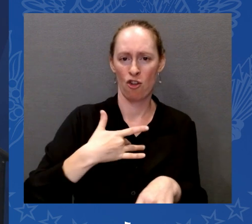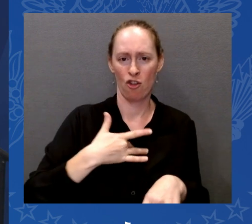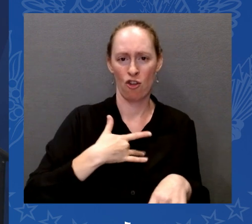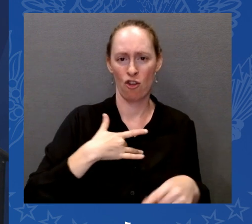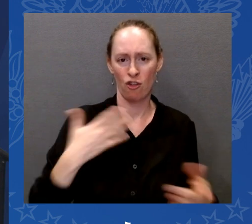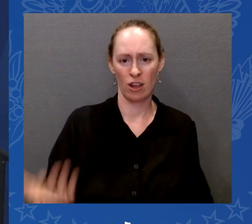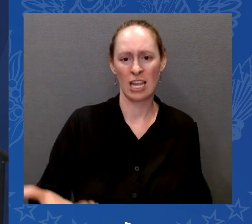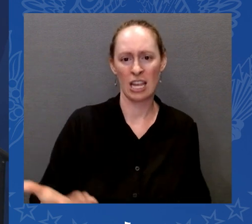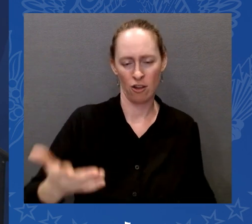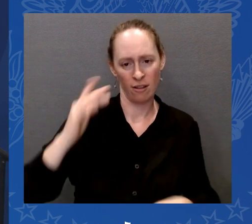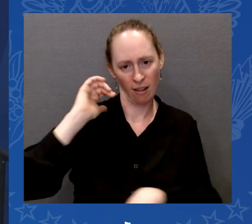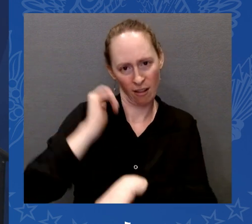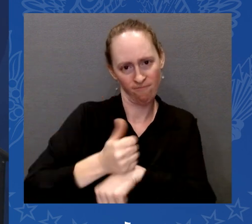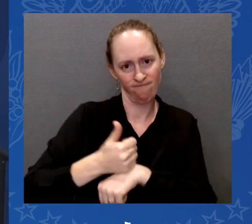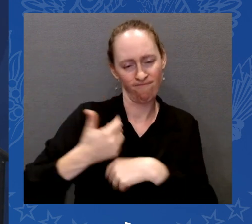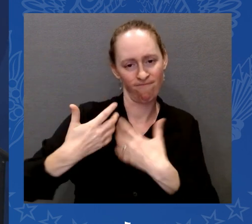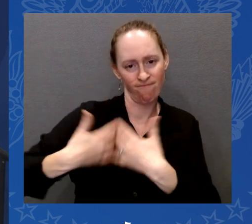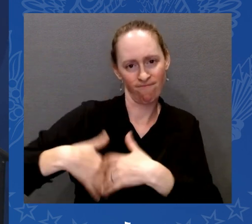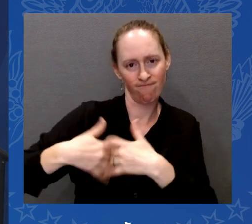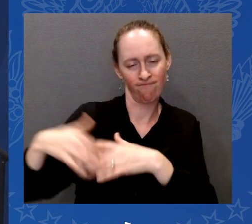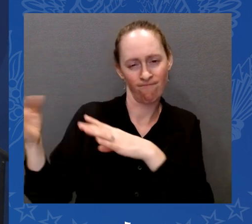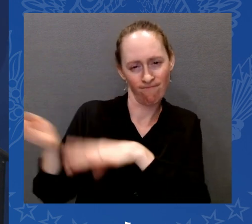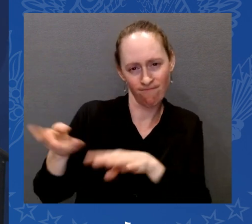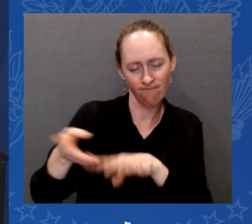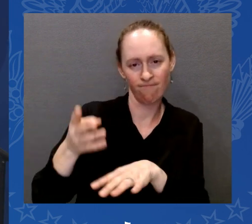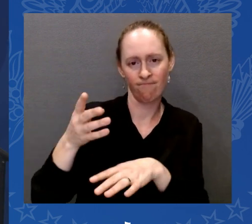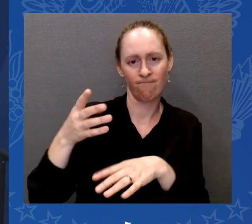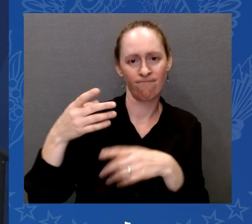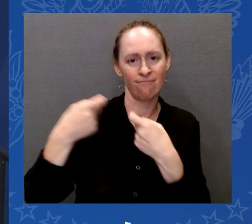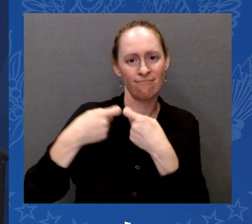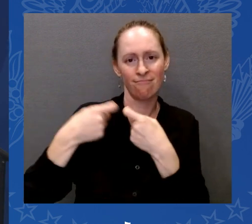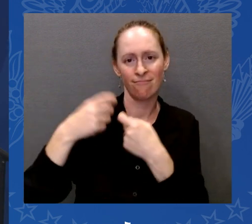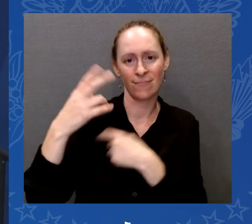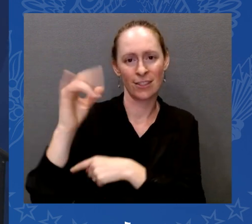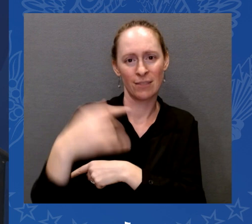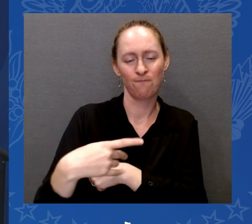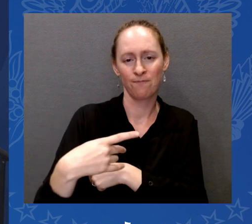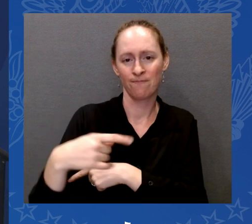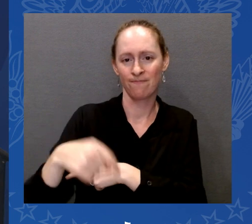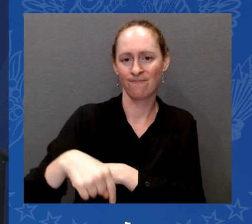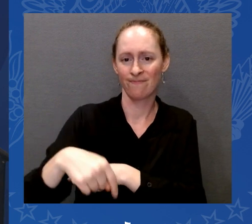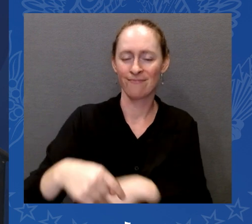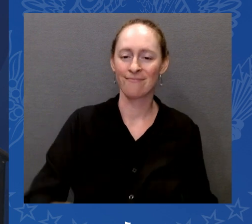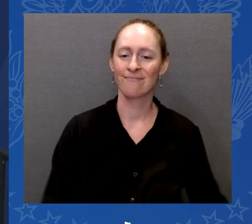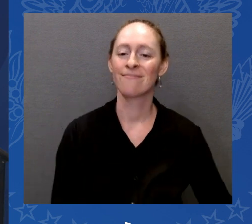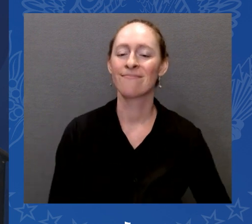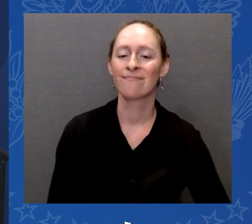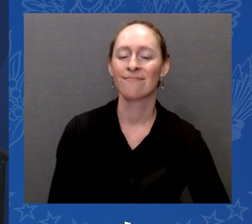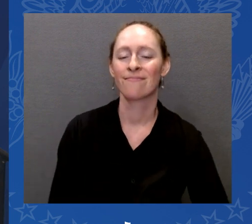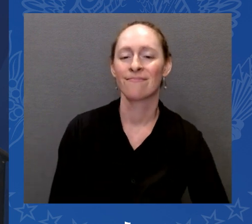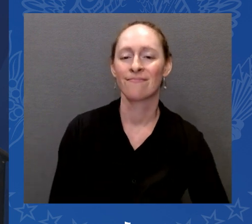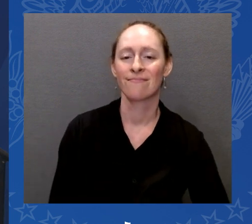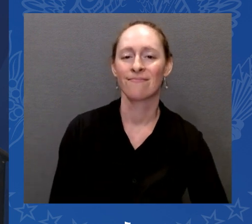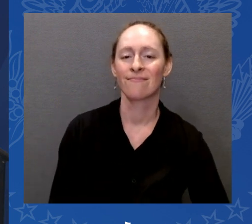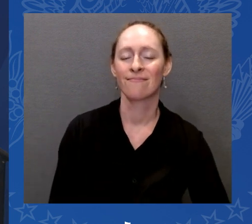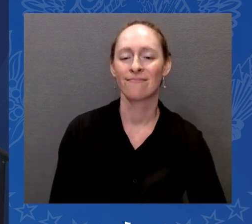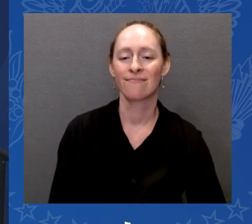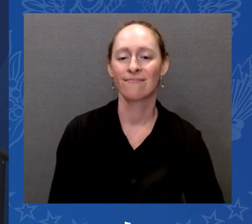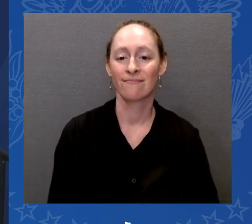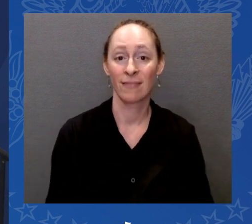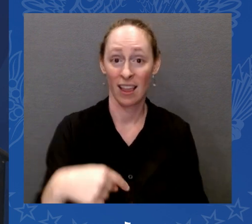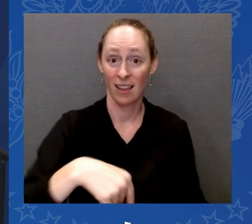This bill, and what we are achieving because of it, is reviving the belief that America can be a manufacturing